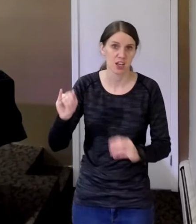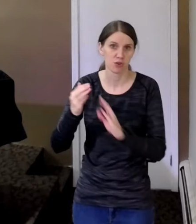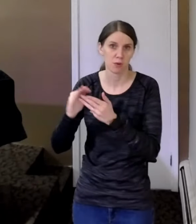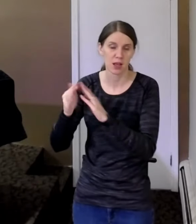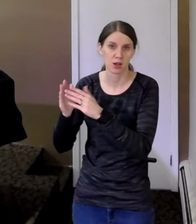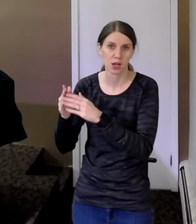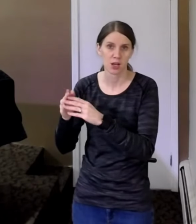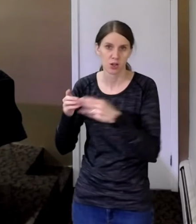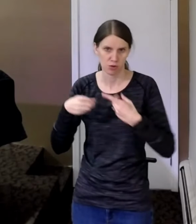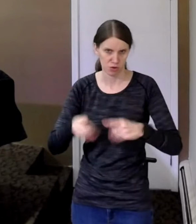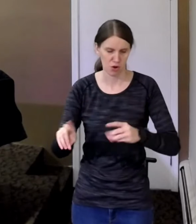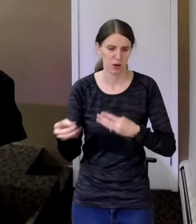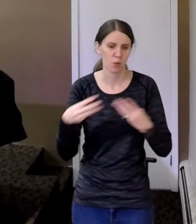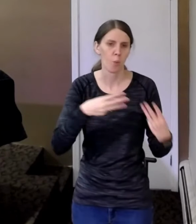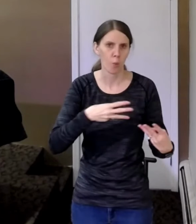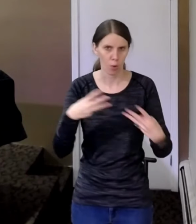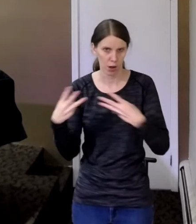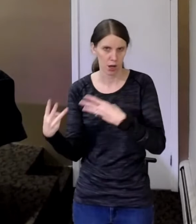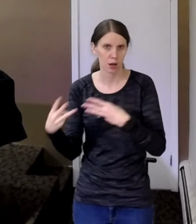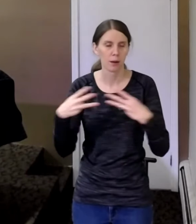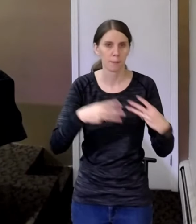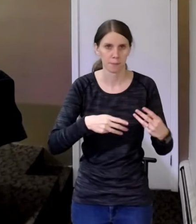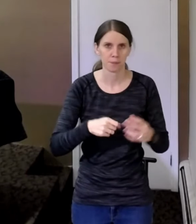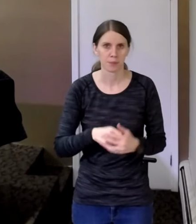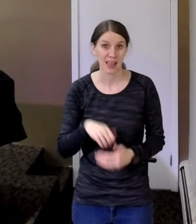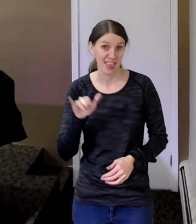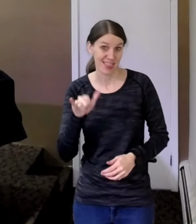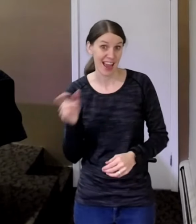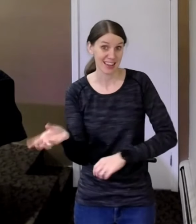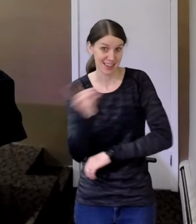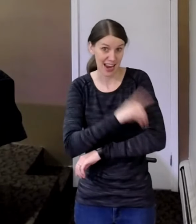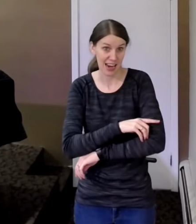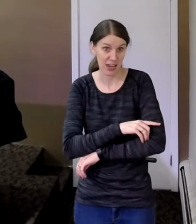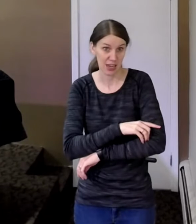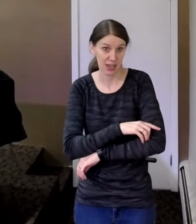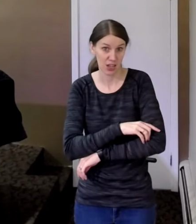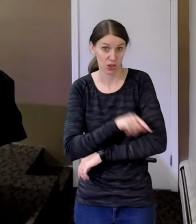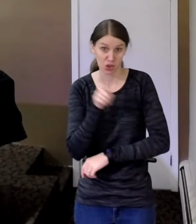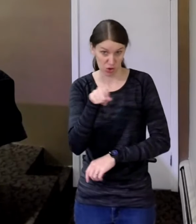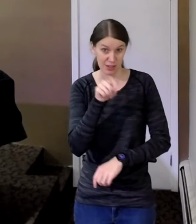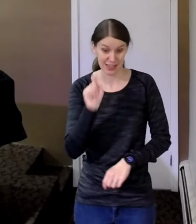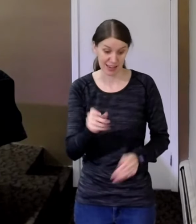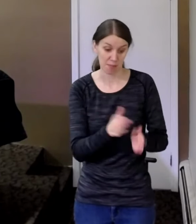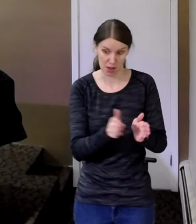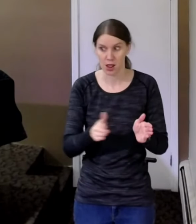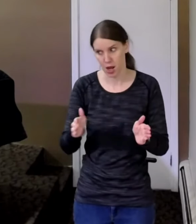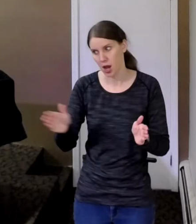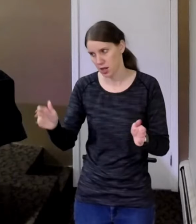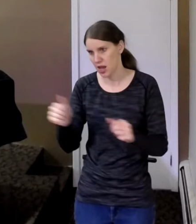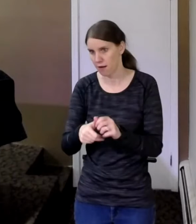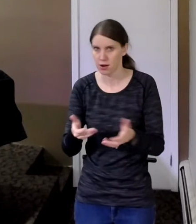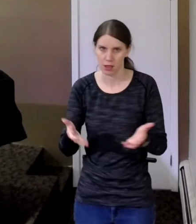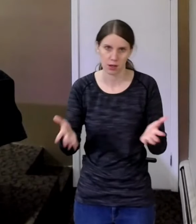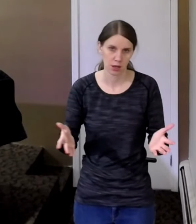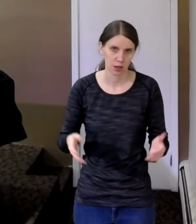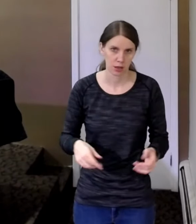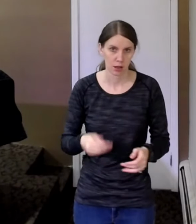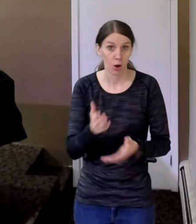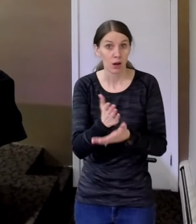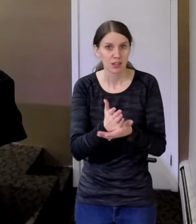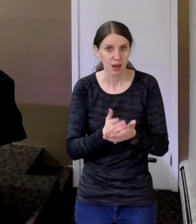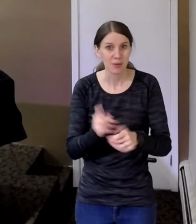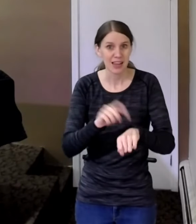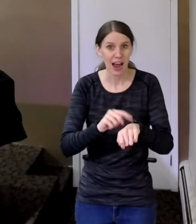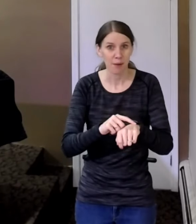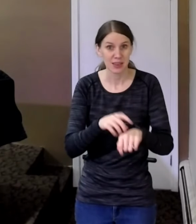battles took place. I mean, in that day and age, you had to plan everything, right? So it was the time when the king was supposed to be